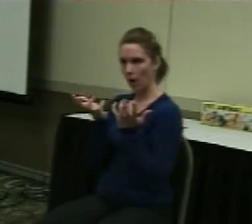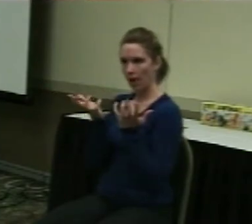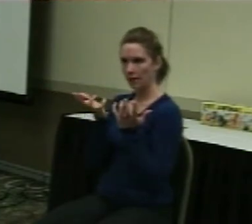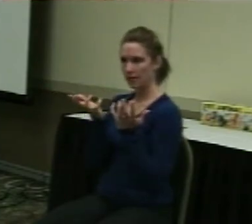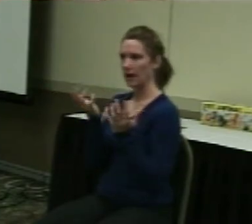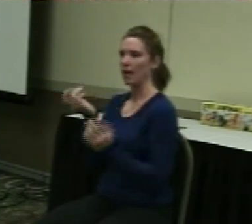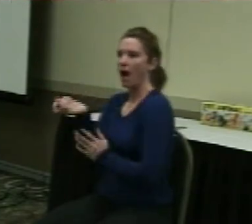with comprehension and